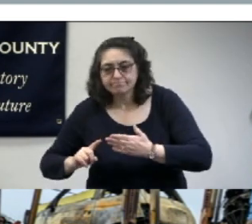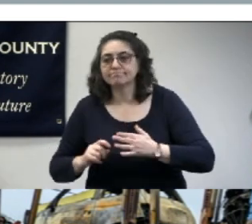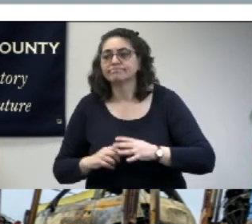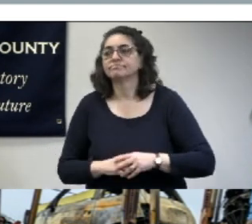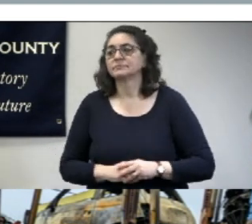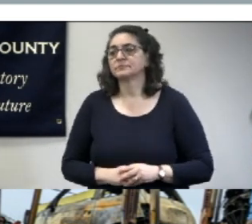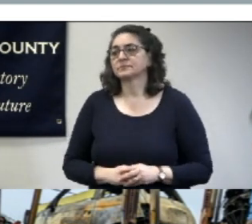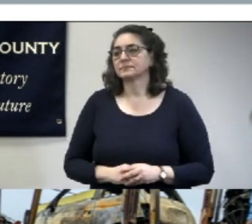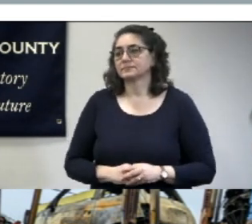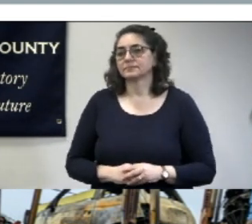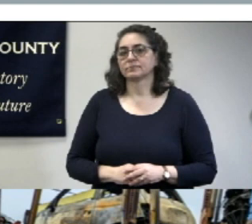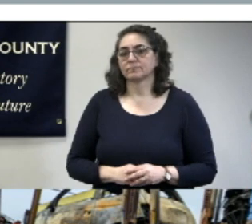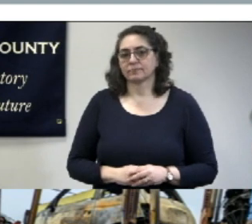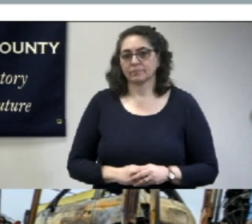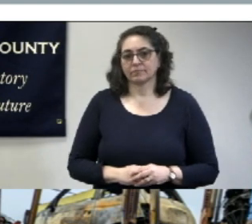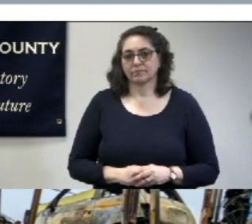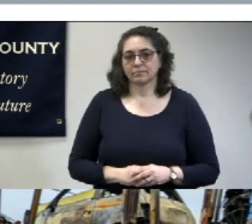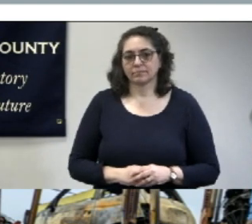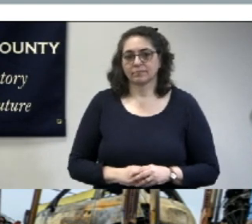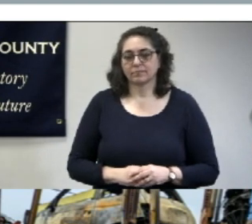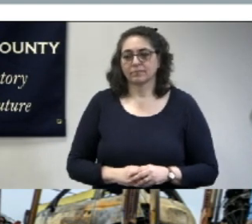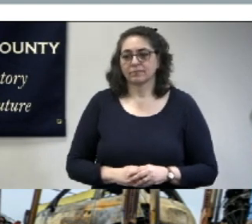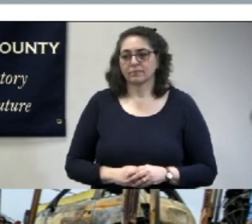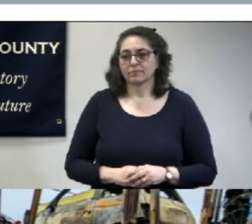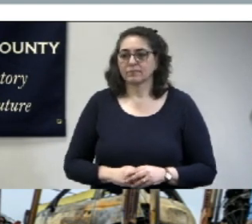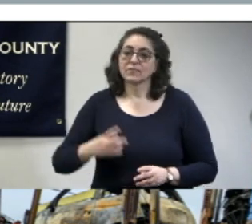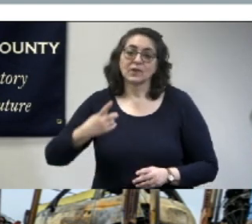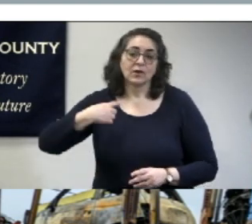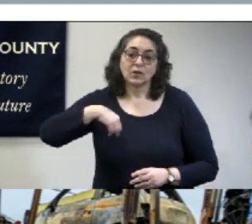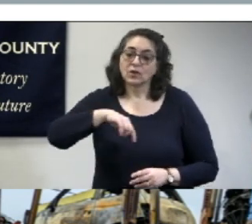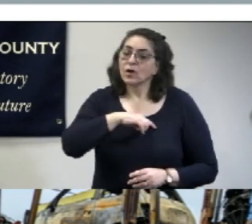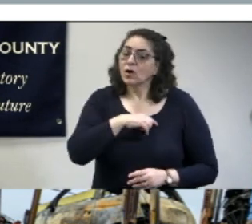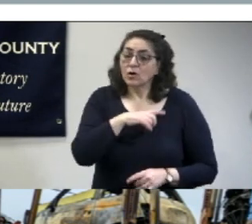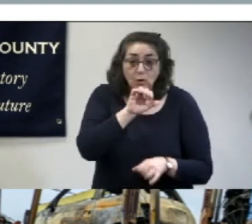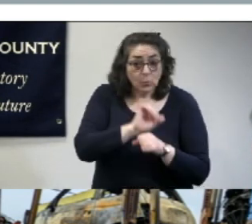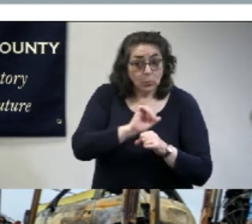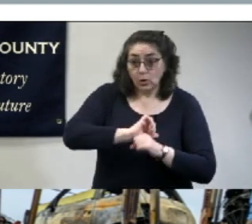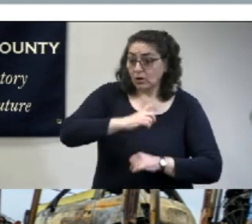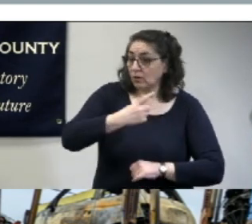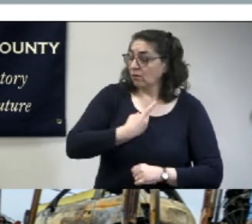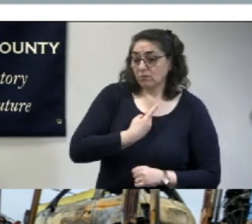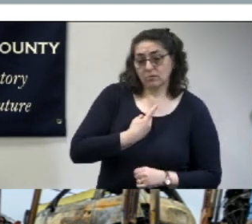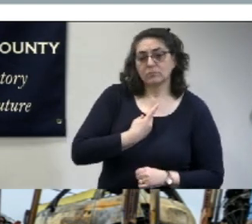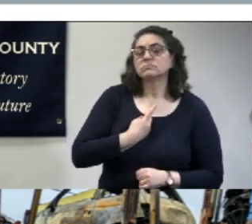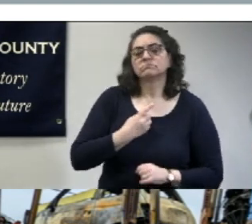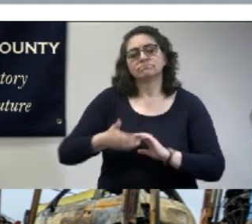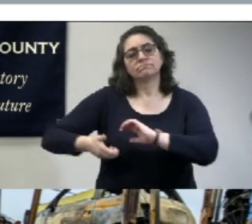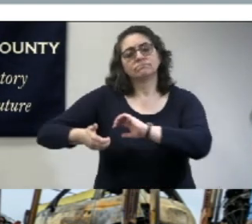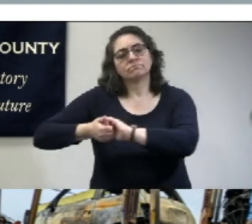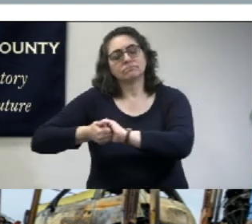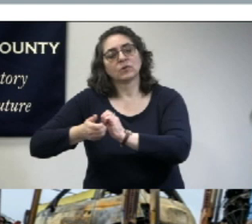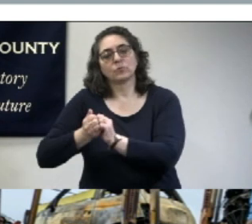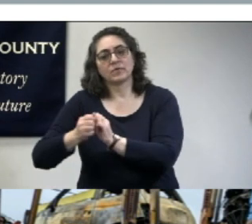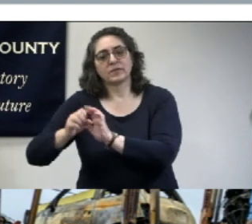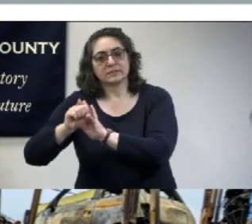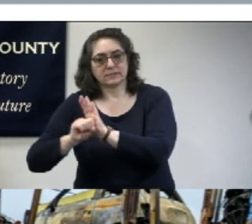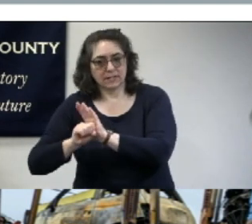the course of their work. We don't do the work by ourselves. We work with the state, the feds, if